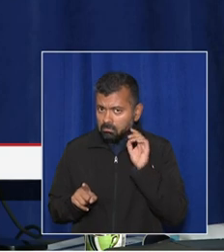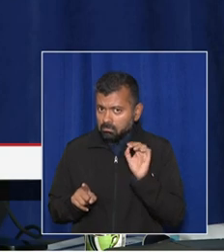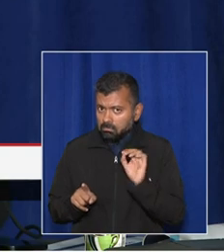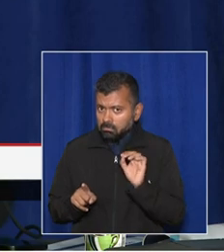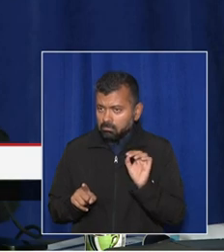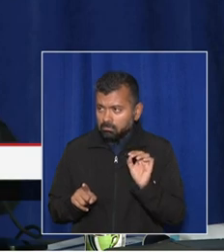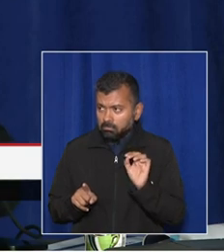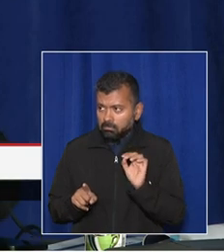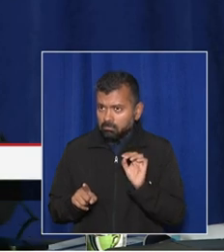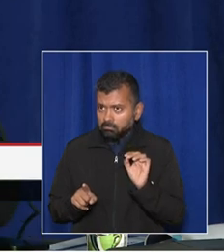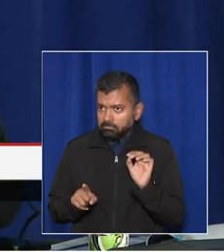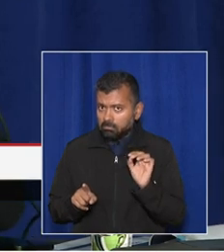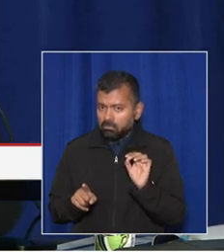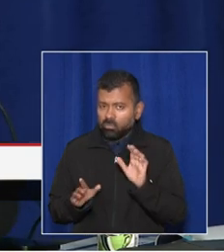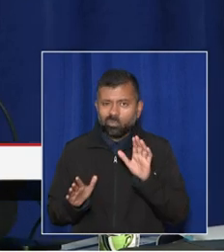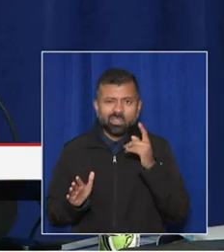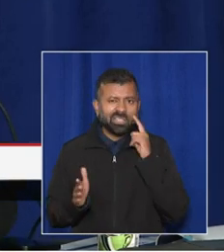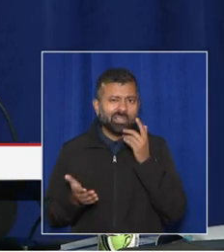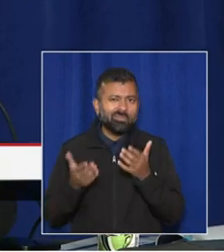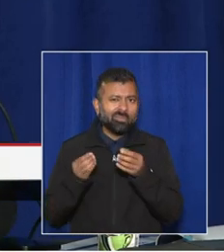I think we just lost the phone line here.